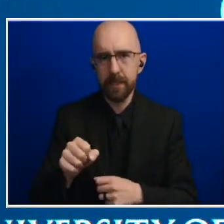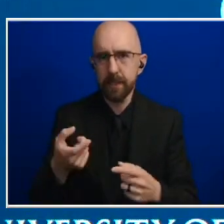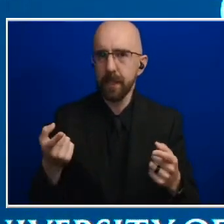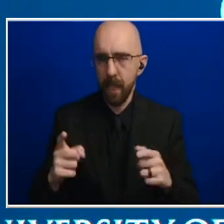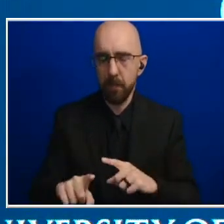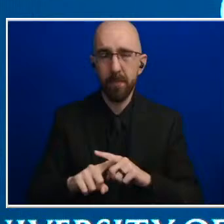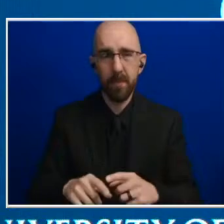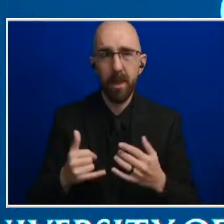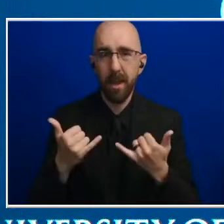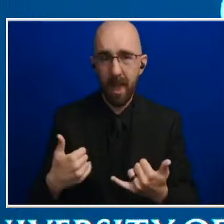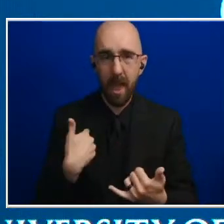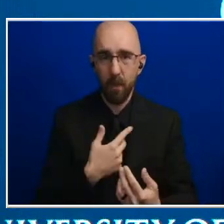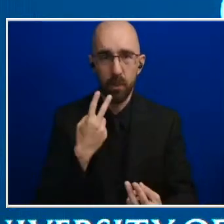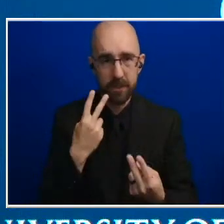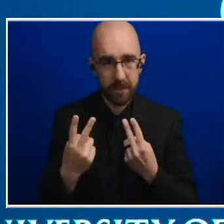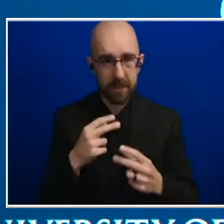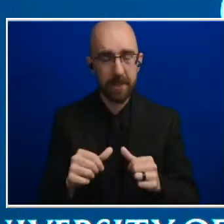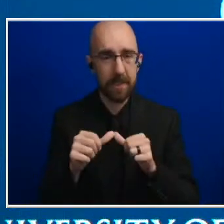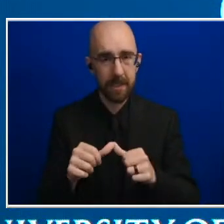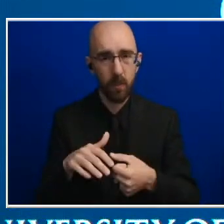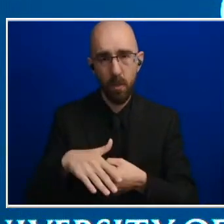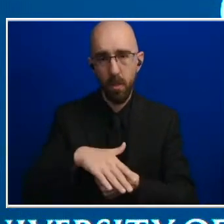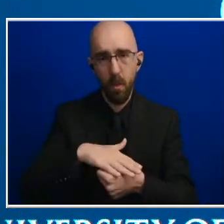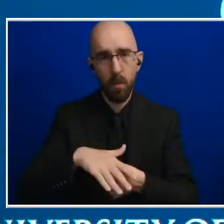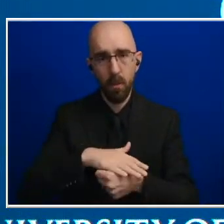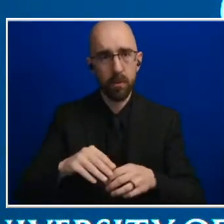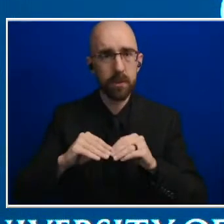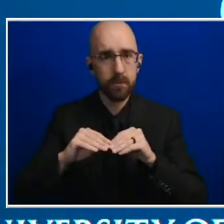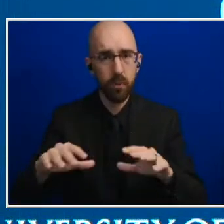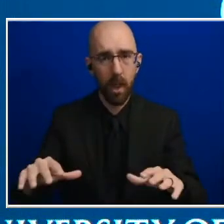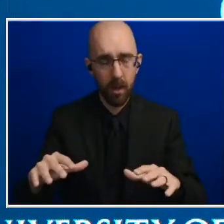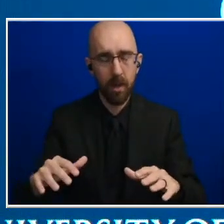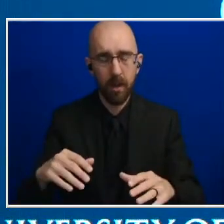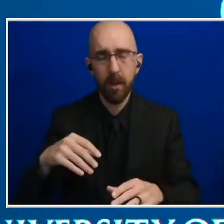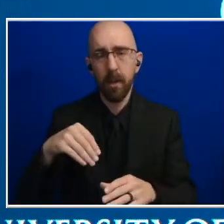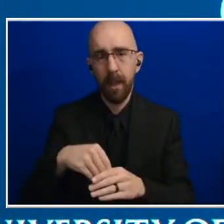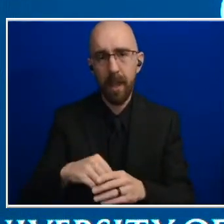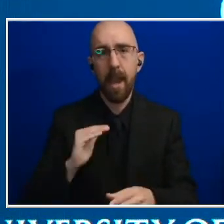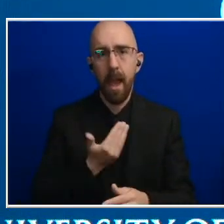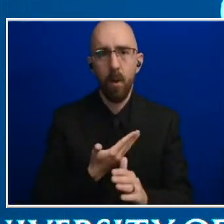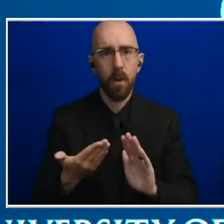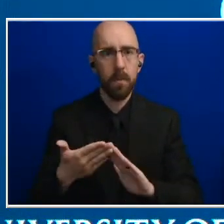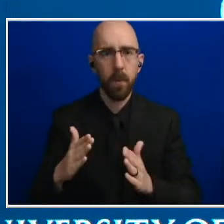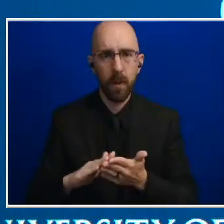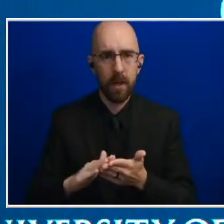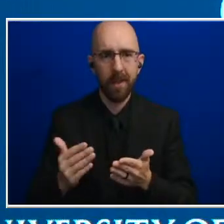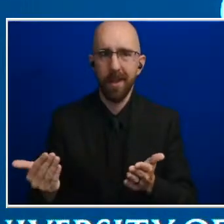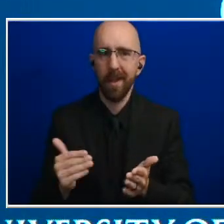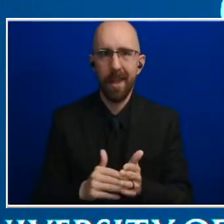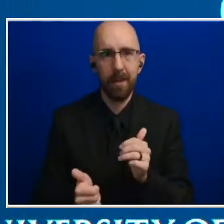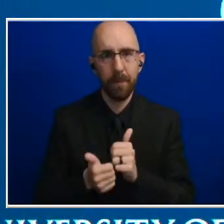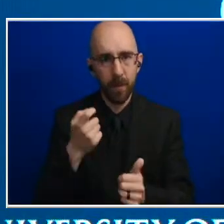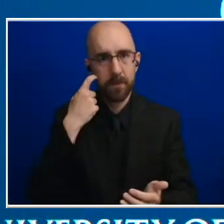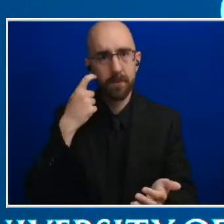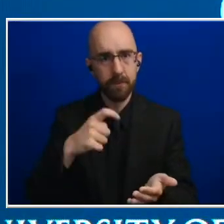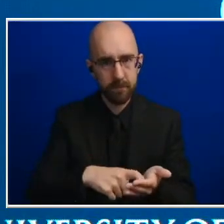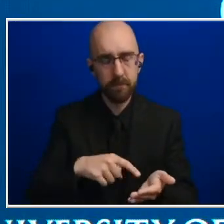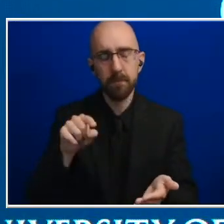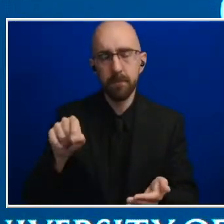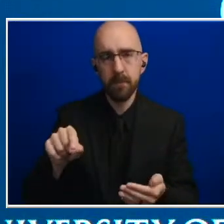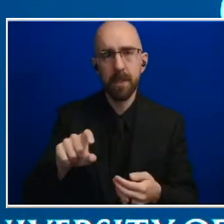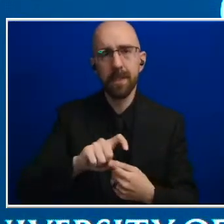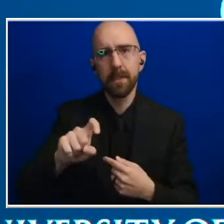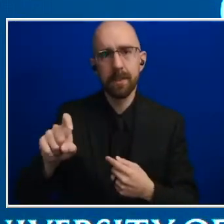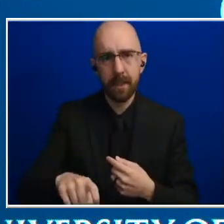seeing continued local spread in our communities, again, most notably in Texas and New